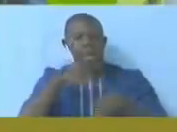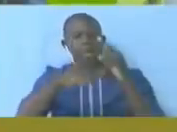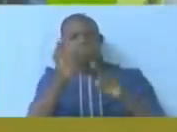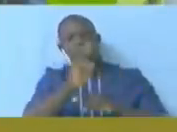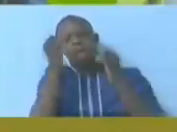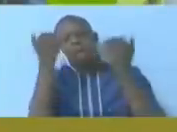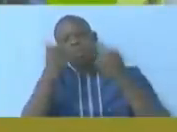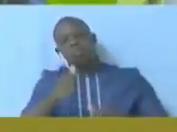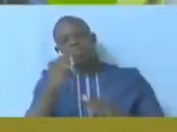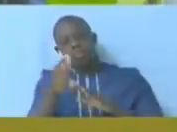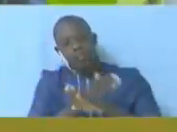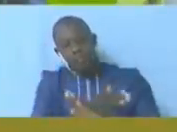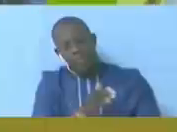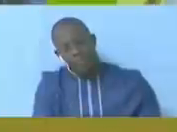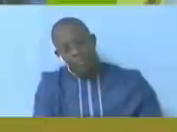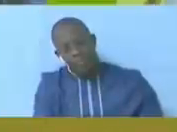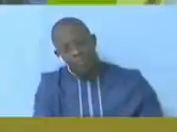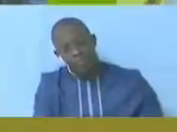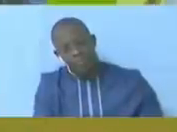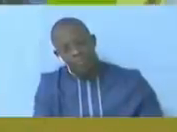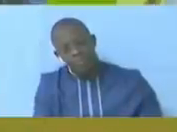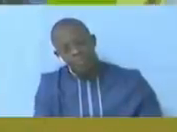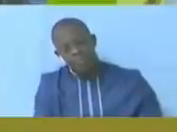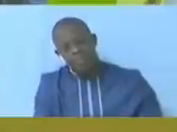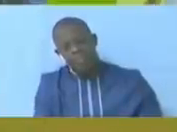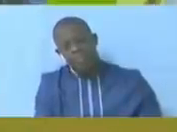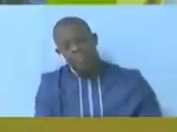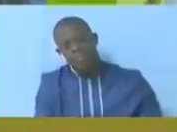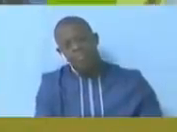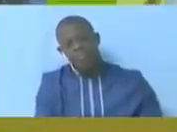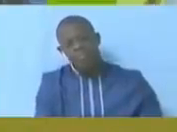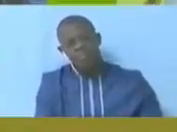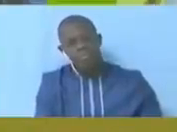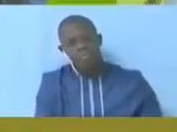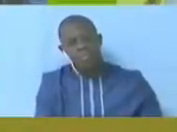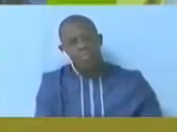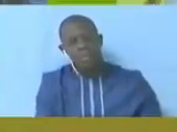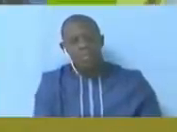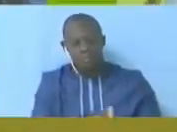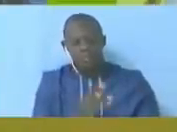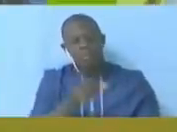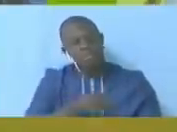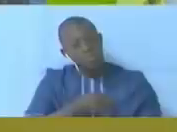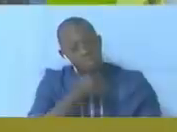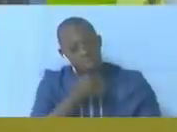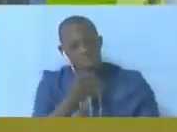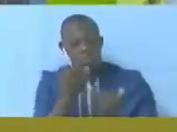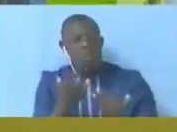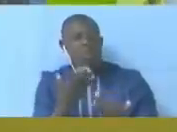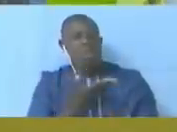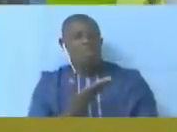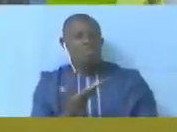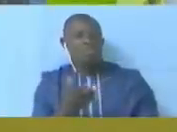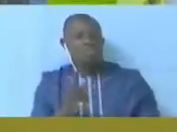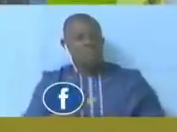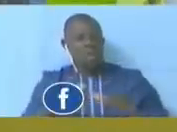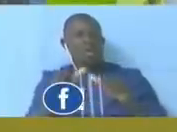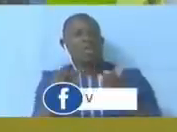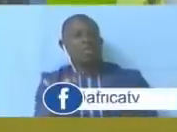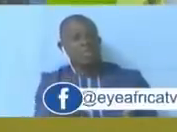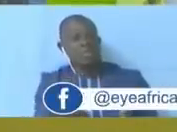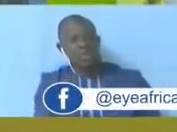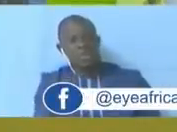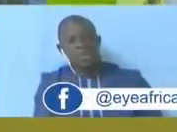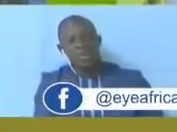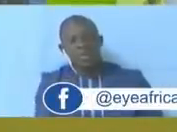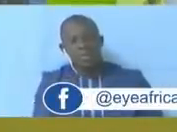And she was in, she had age on her side. Are